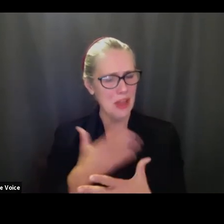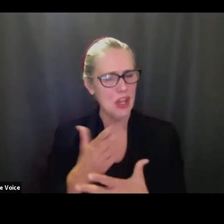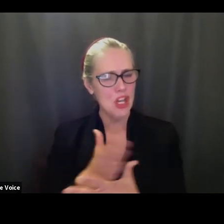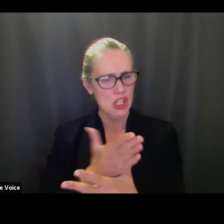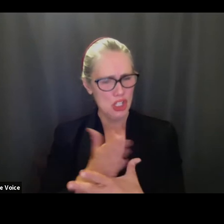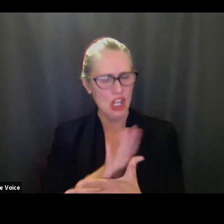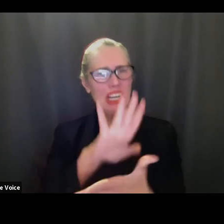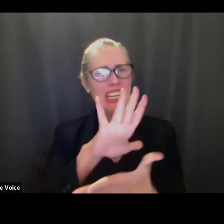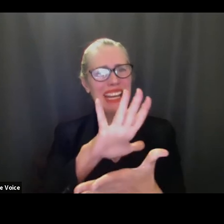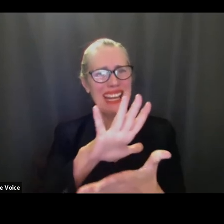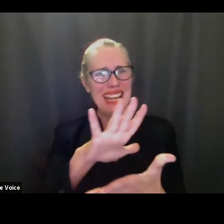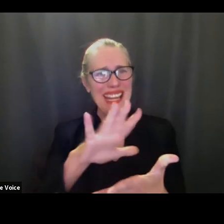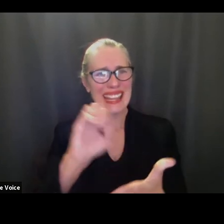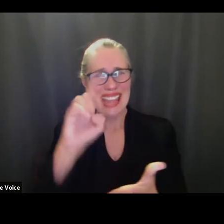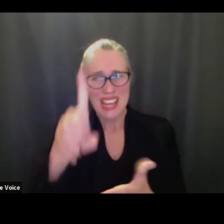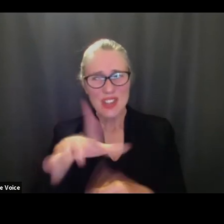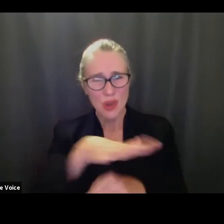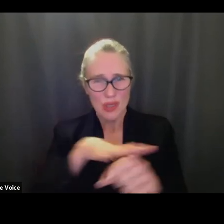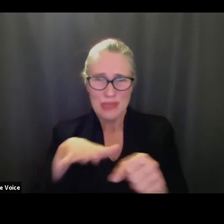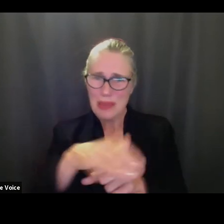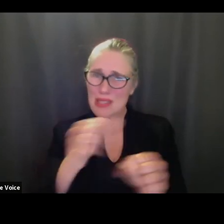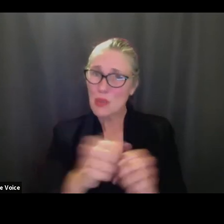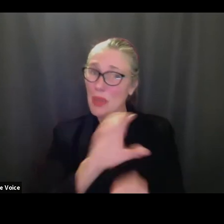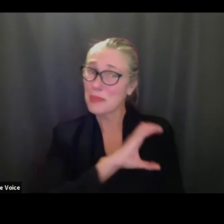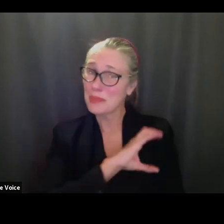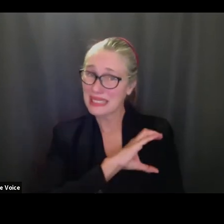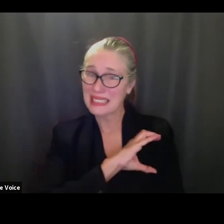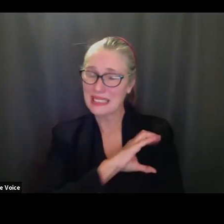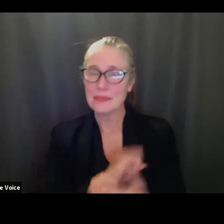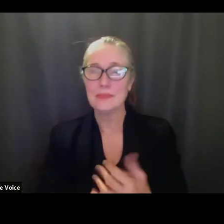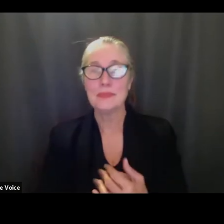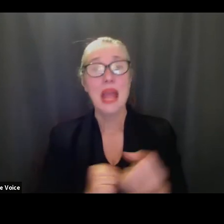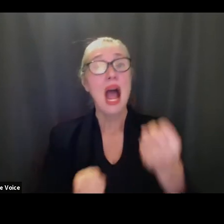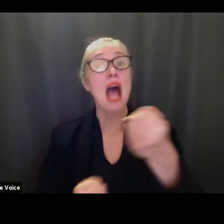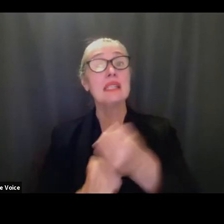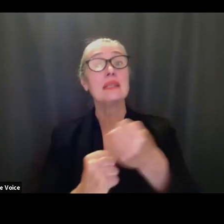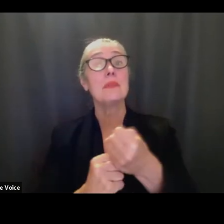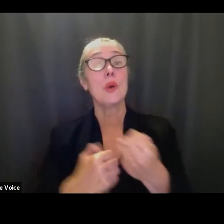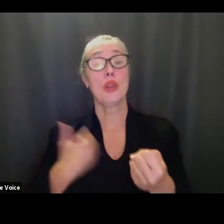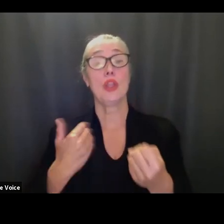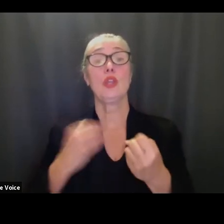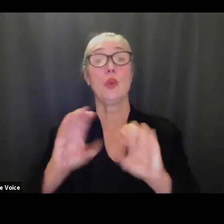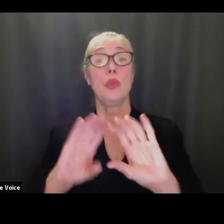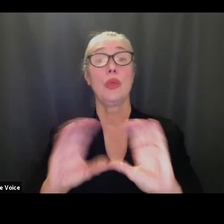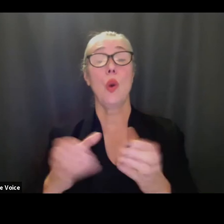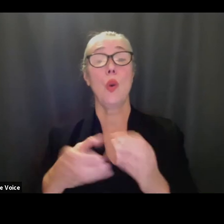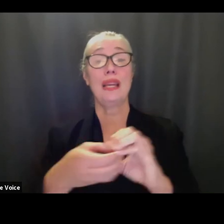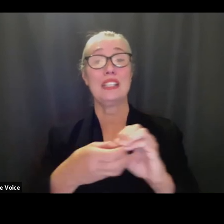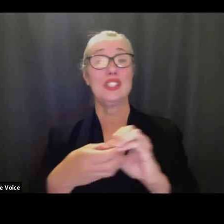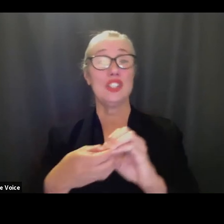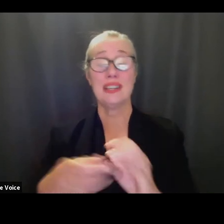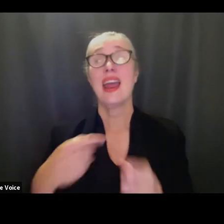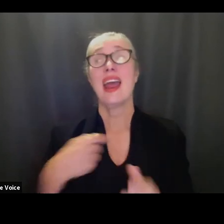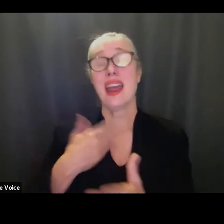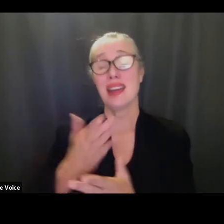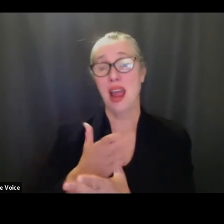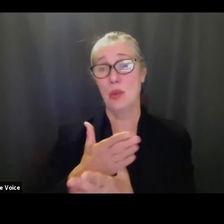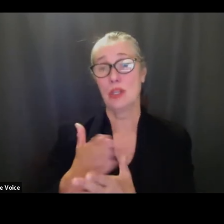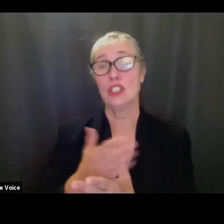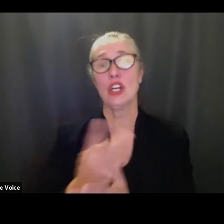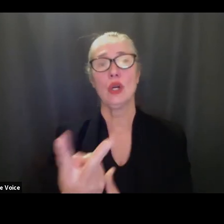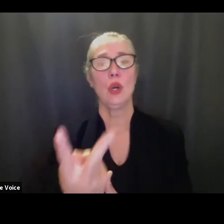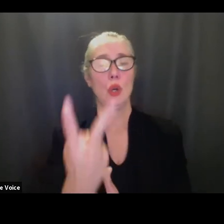spaces with police officers i support the youth coalition and i too will share